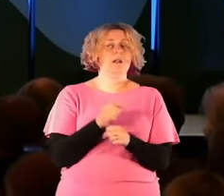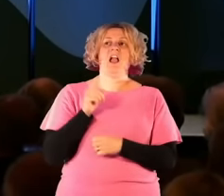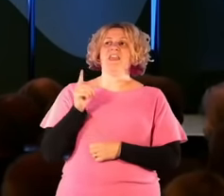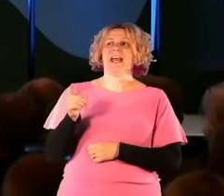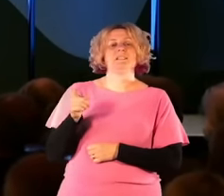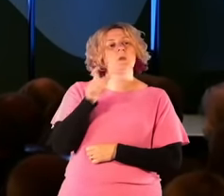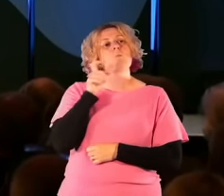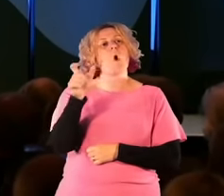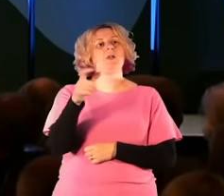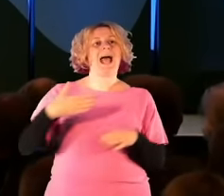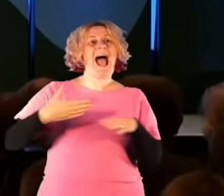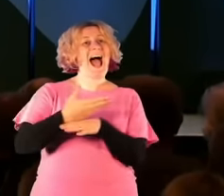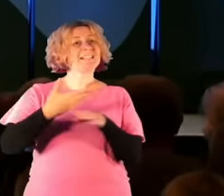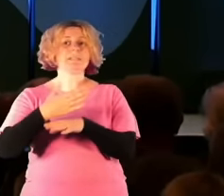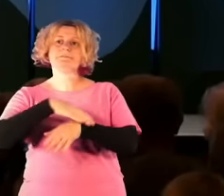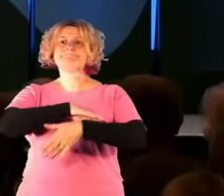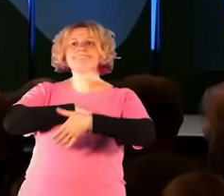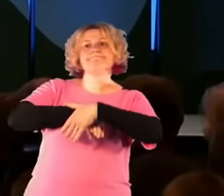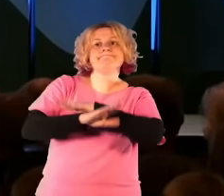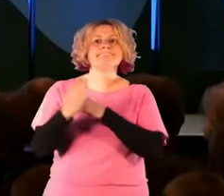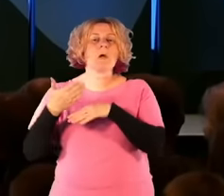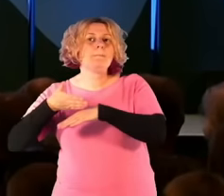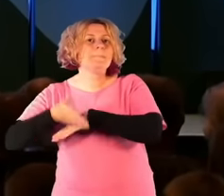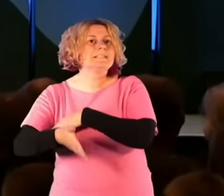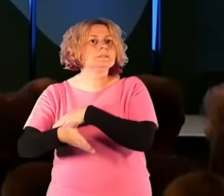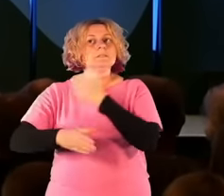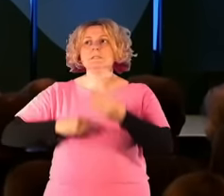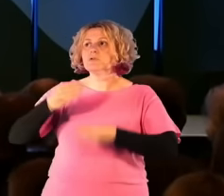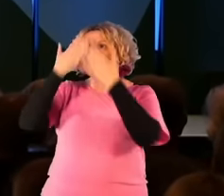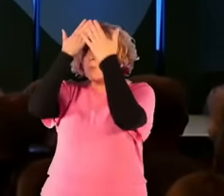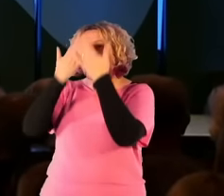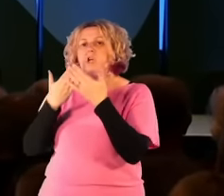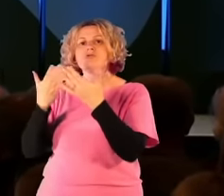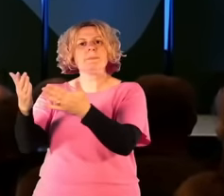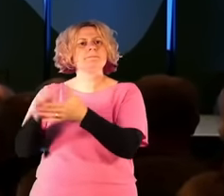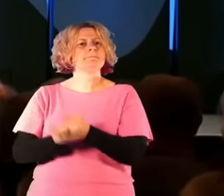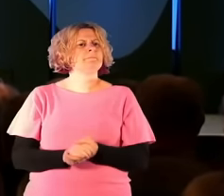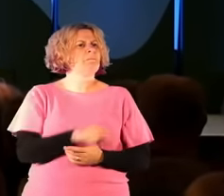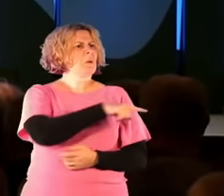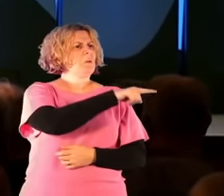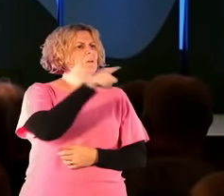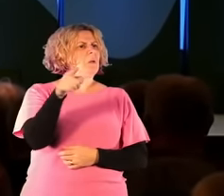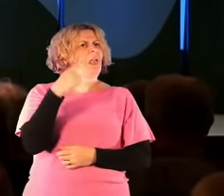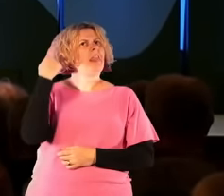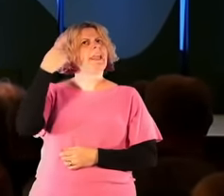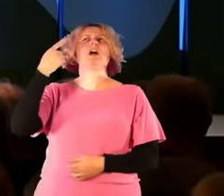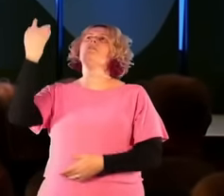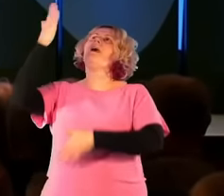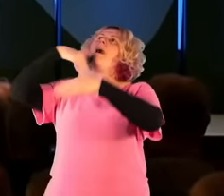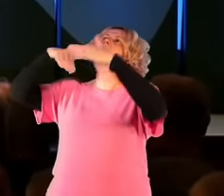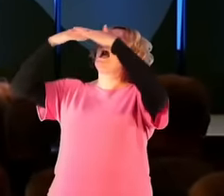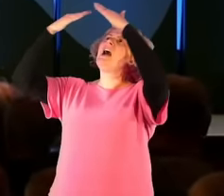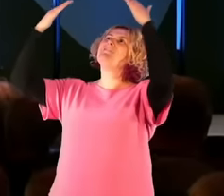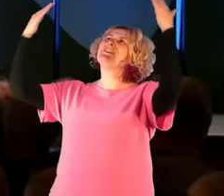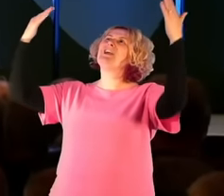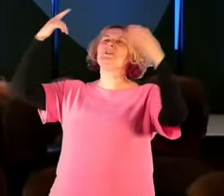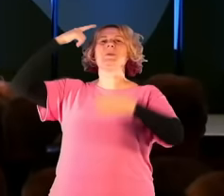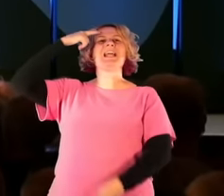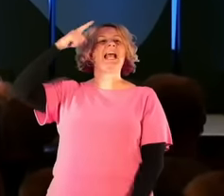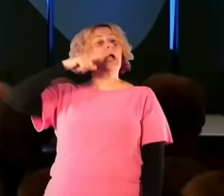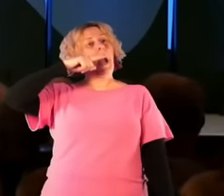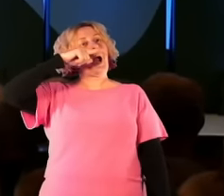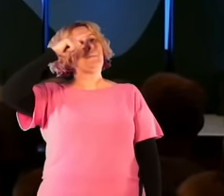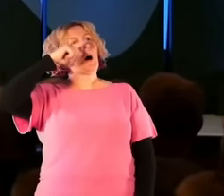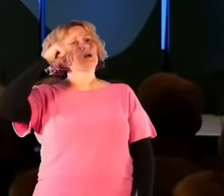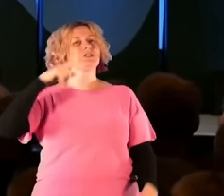busy. I don't know what you think of when you think of heaven. Do you think of a kind of a wonderful rest home?